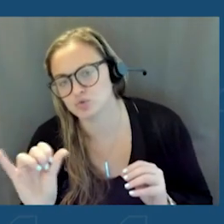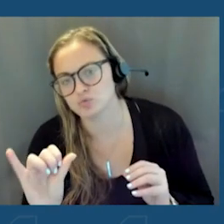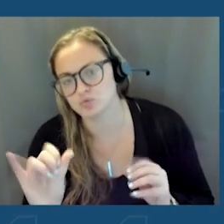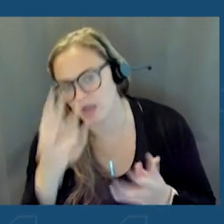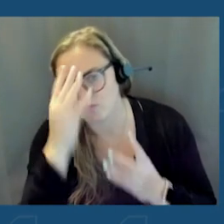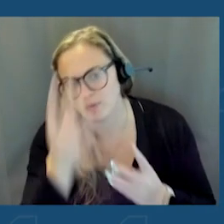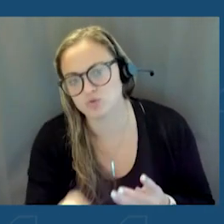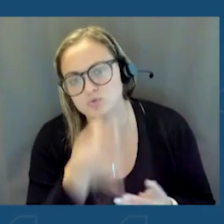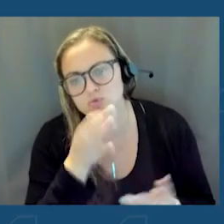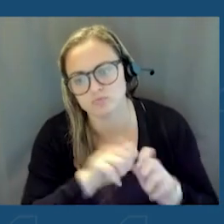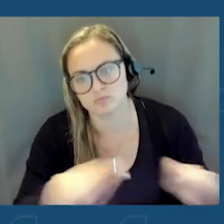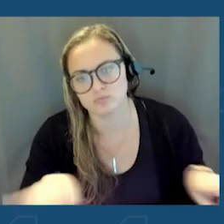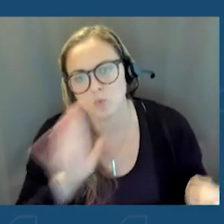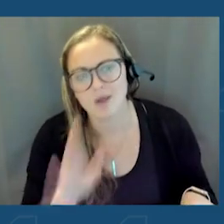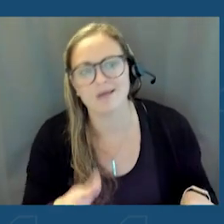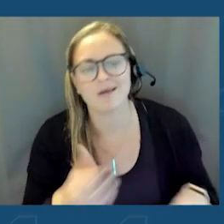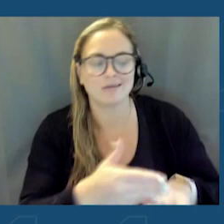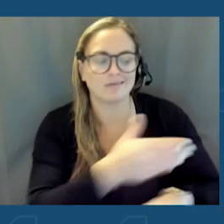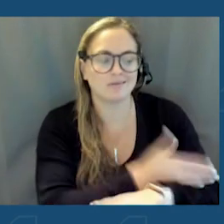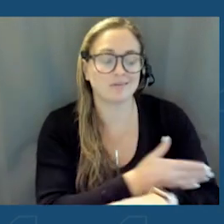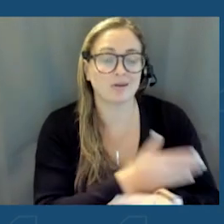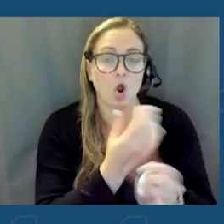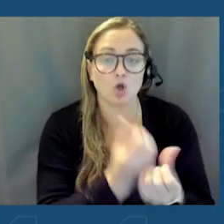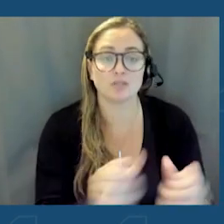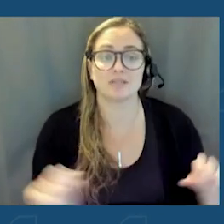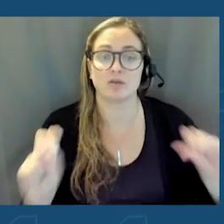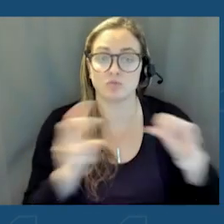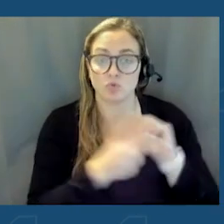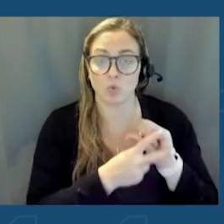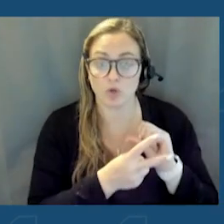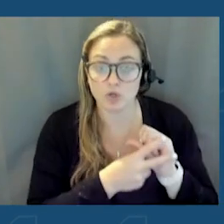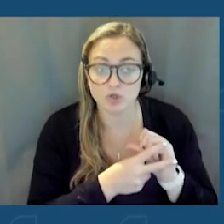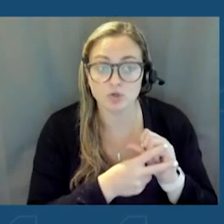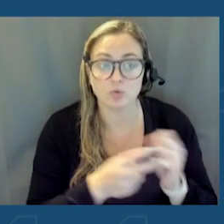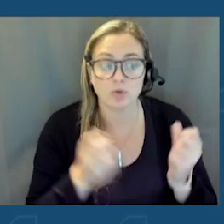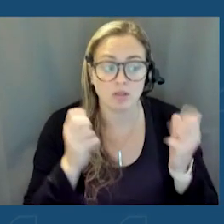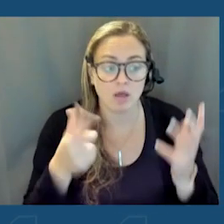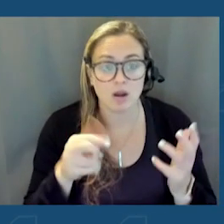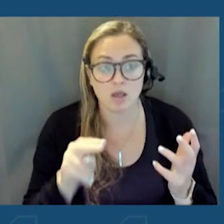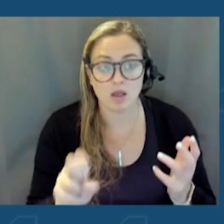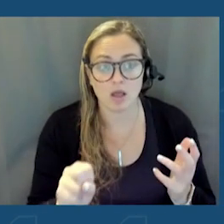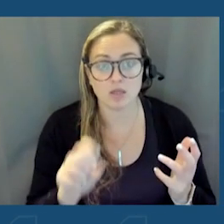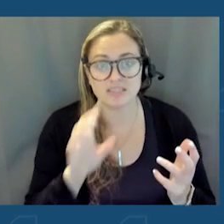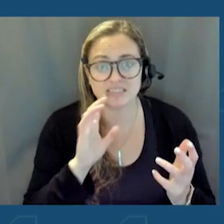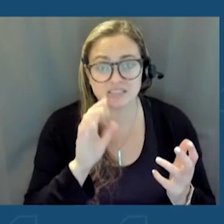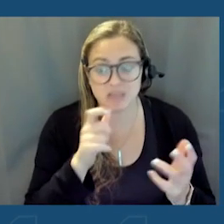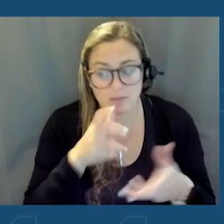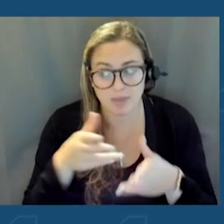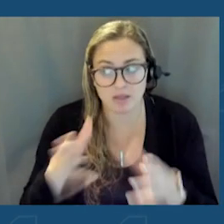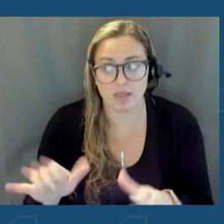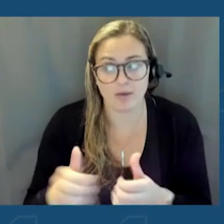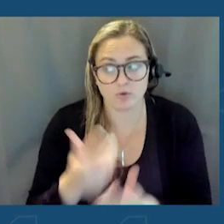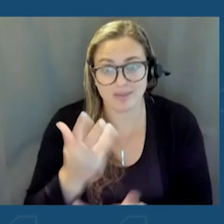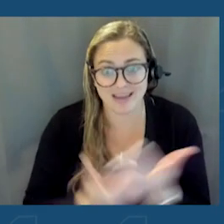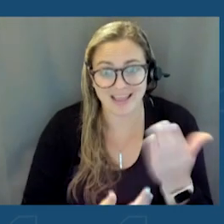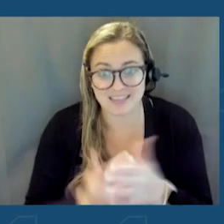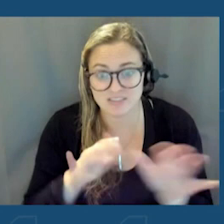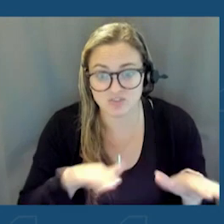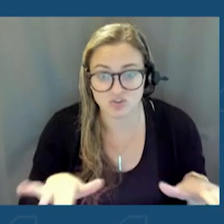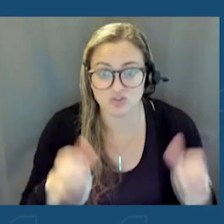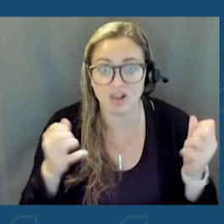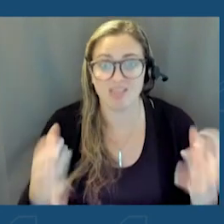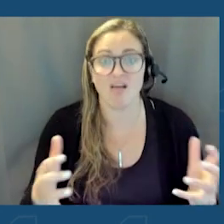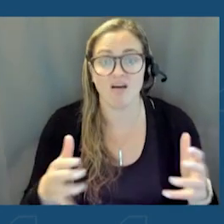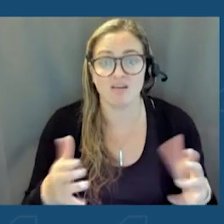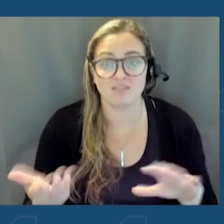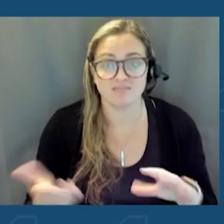we enhanced our safe storage. I mean, with a lot of guns get in the hands of children. A lot of lives are lost that way.